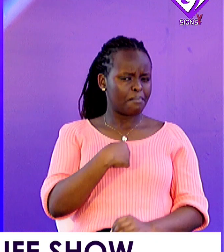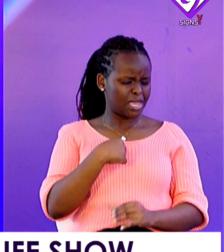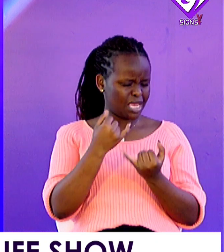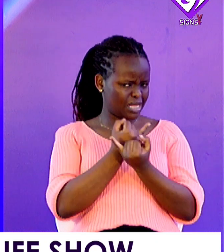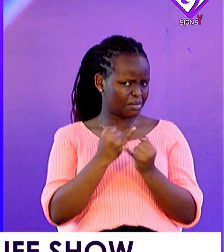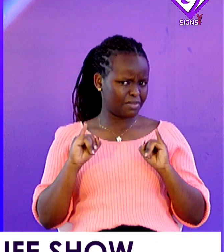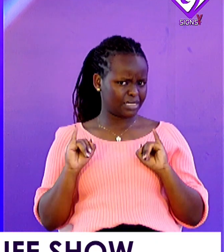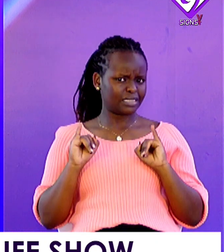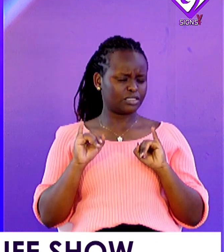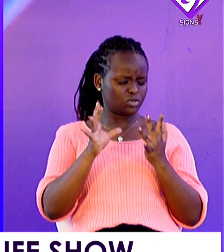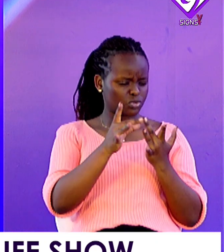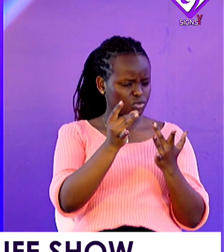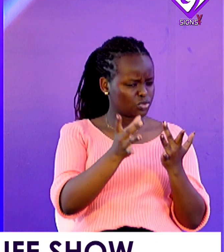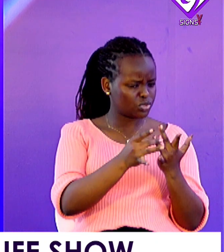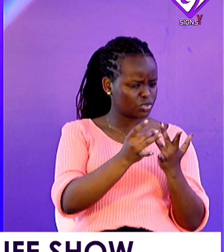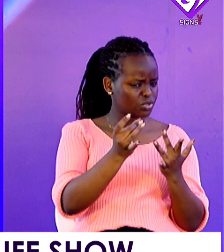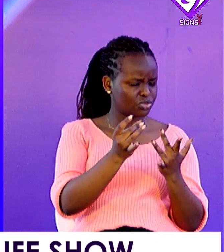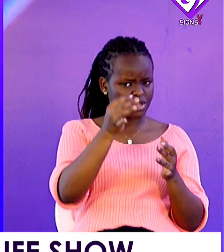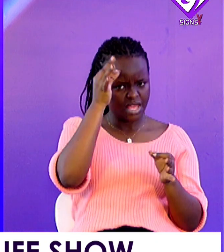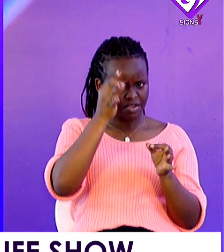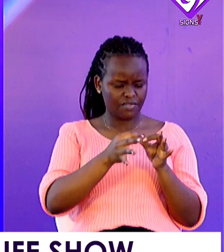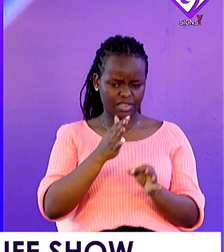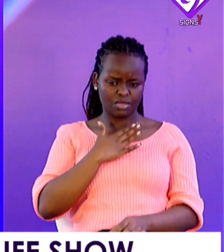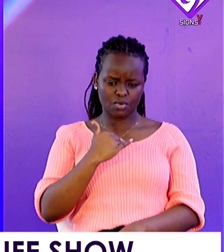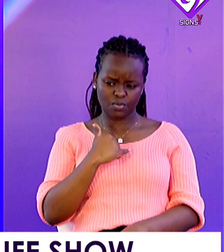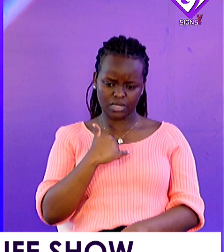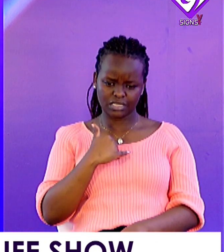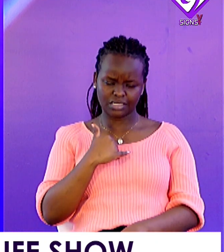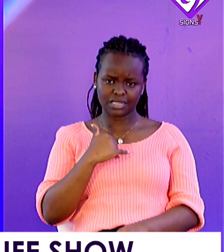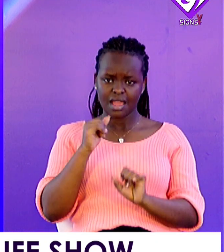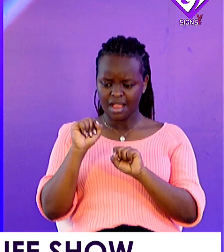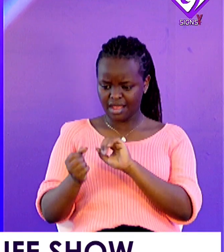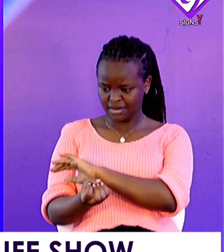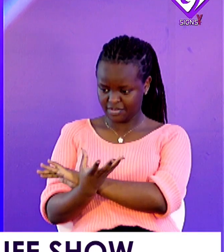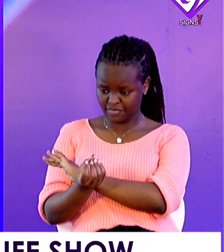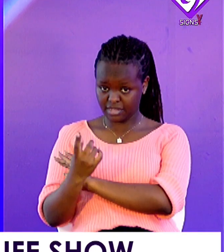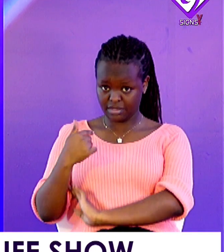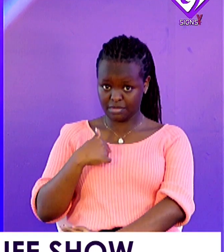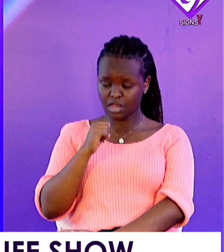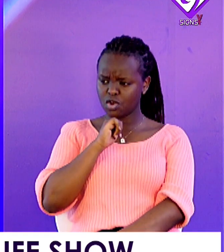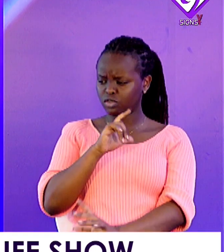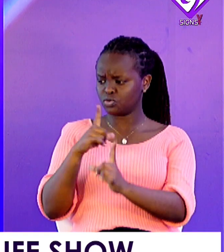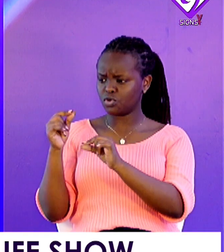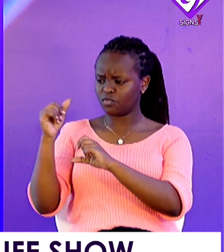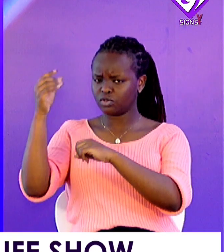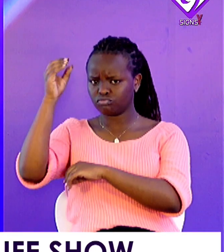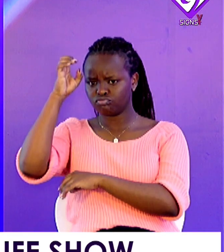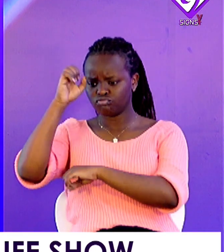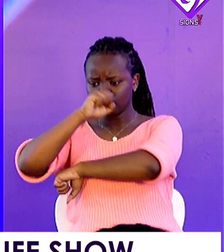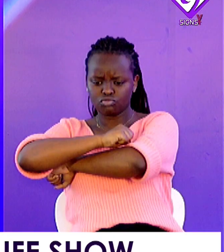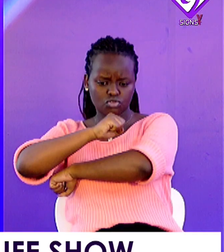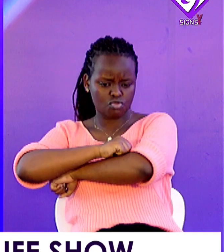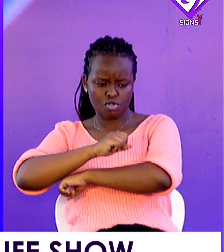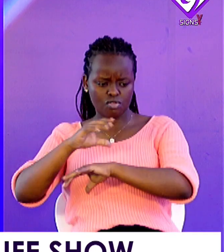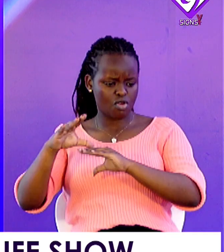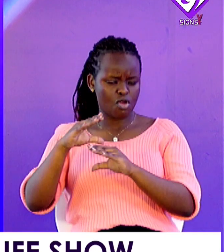independent to choose on the faith that I want, such that it can advise me not to go for education, not